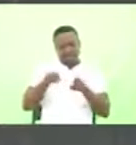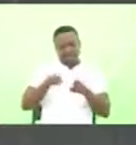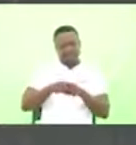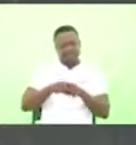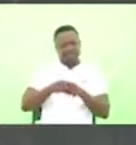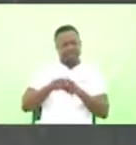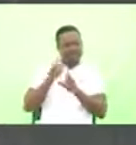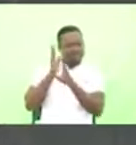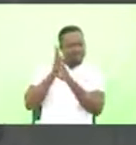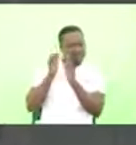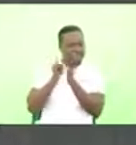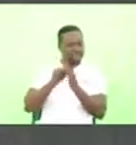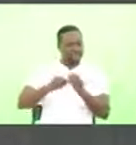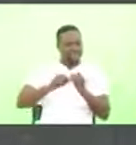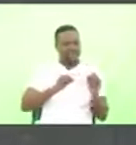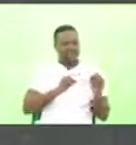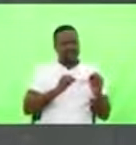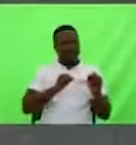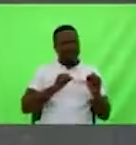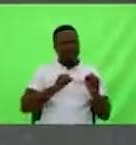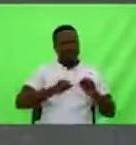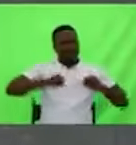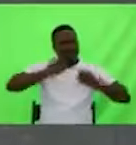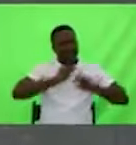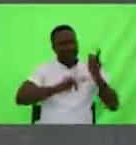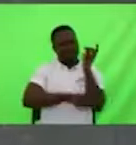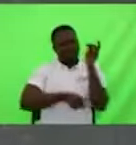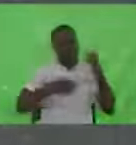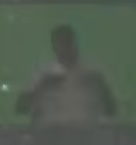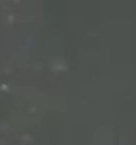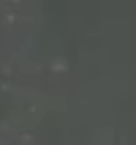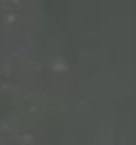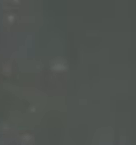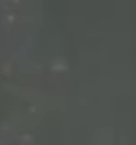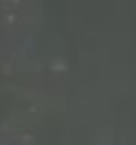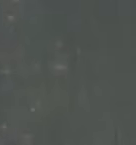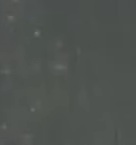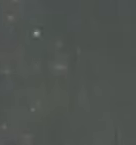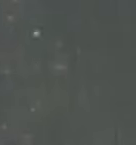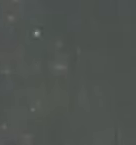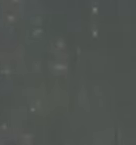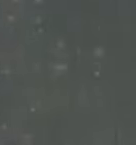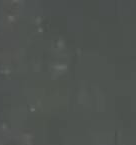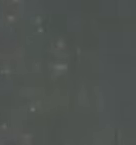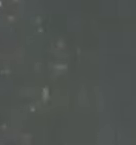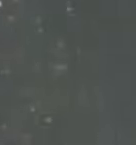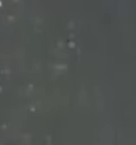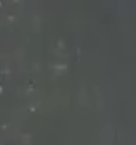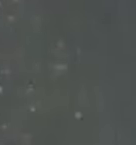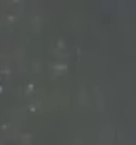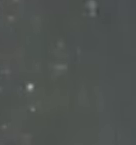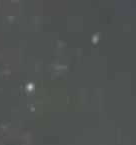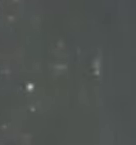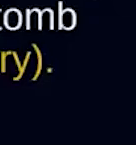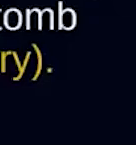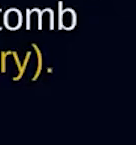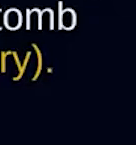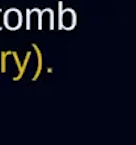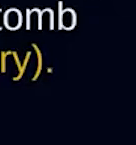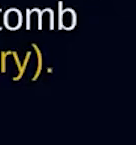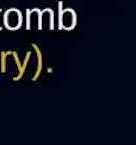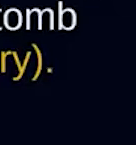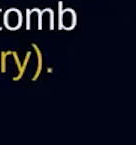body. So this one actually gained currency. Number two, Jesus never really